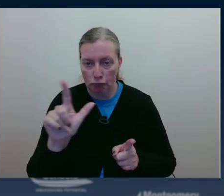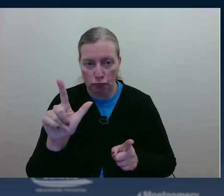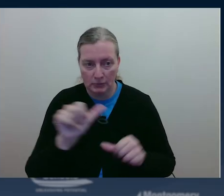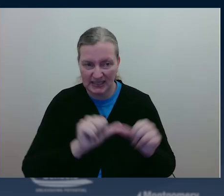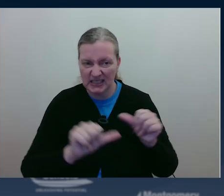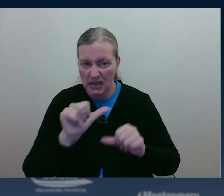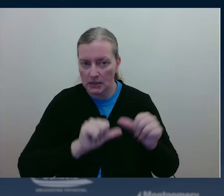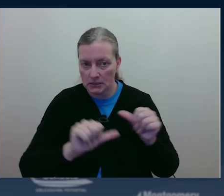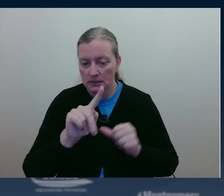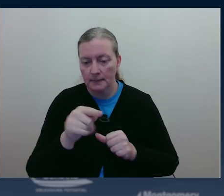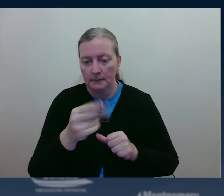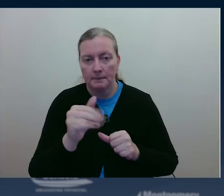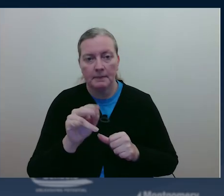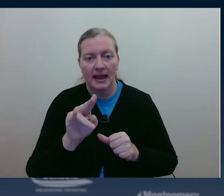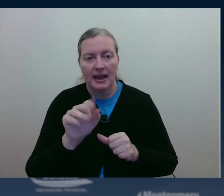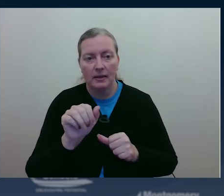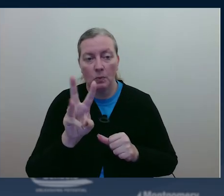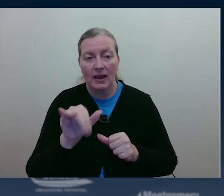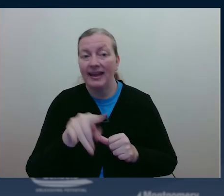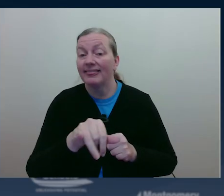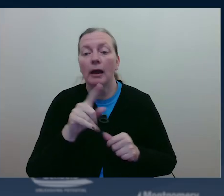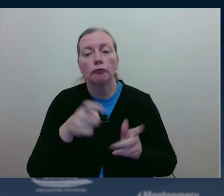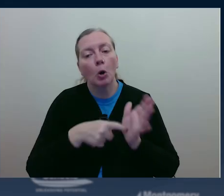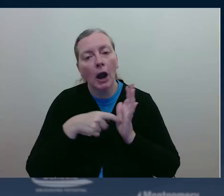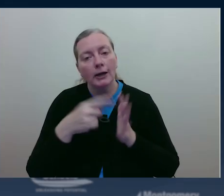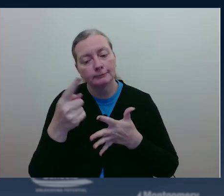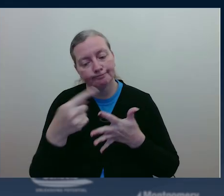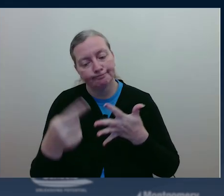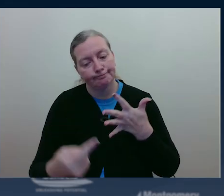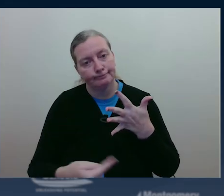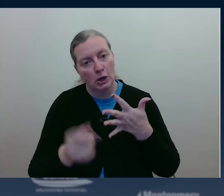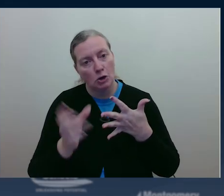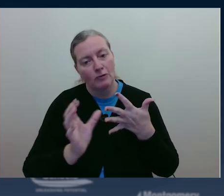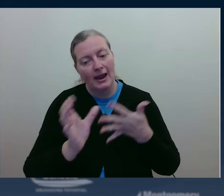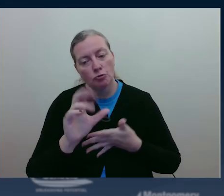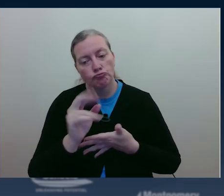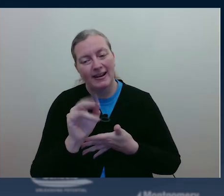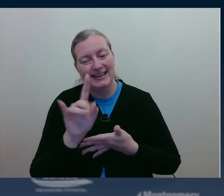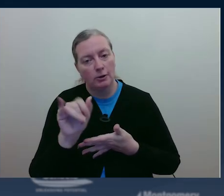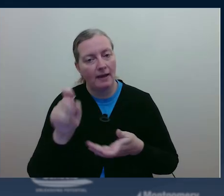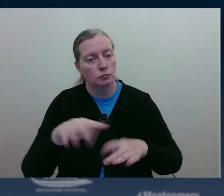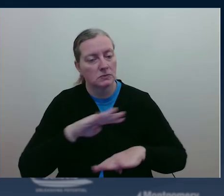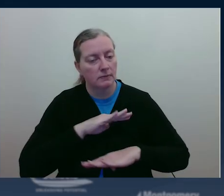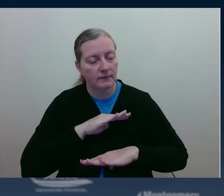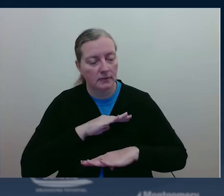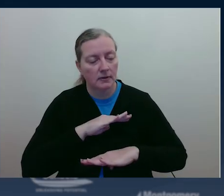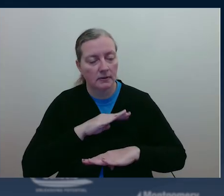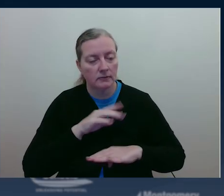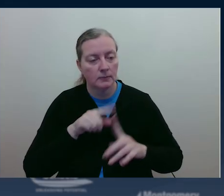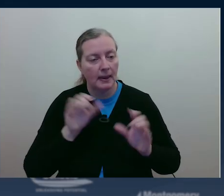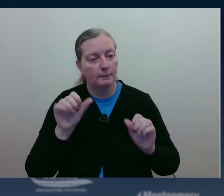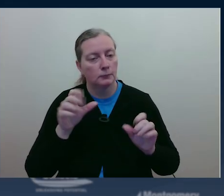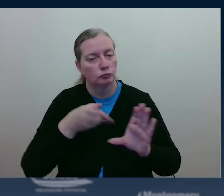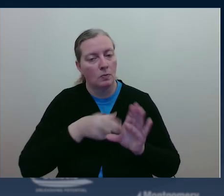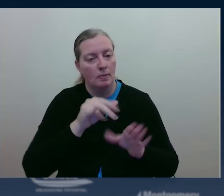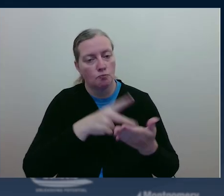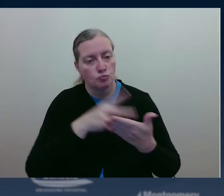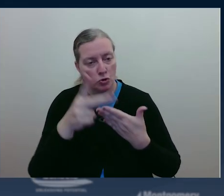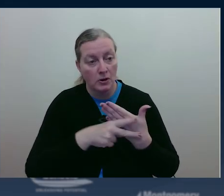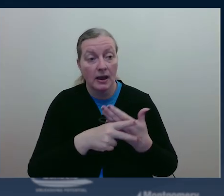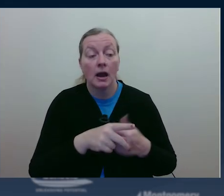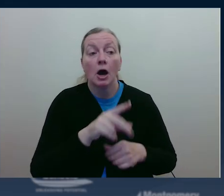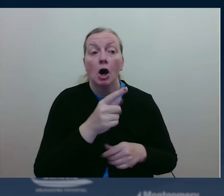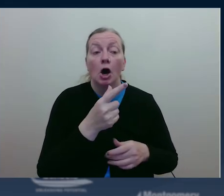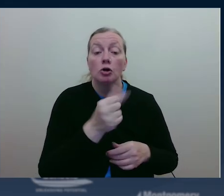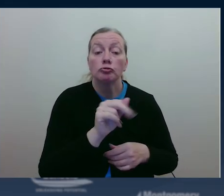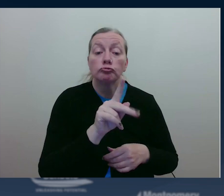pathway. And as you look, you'll see grades 6 through 8. Students at that stage were